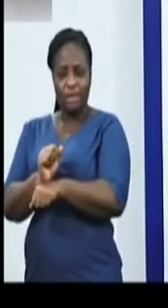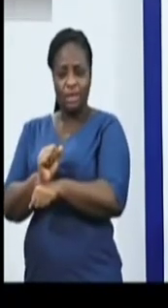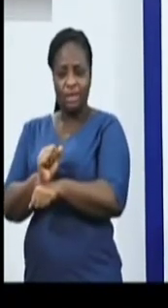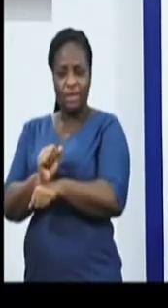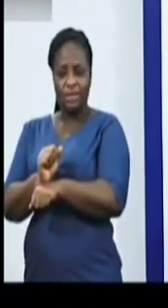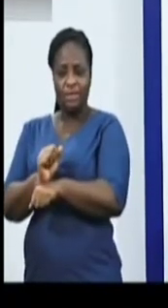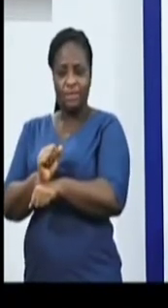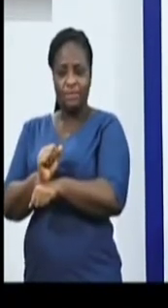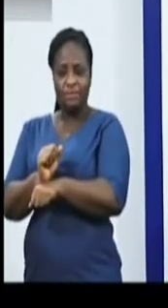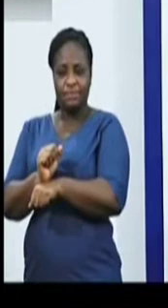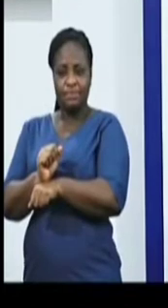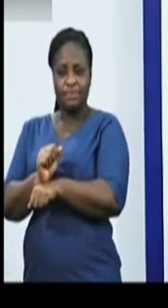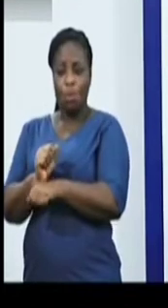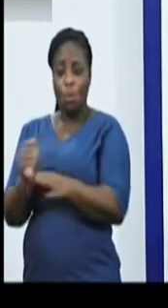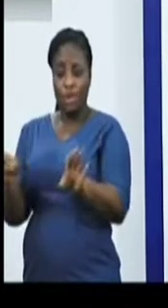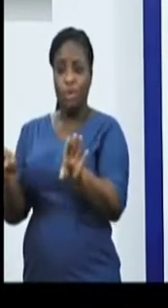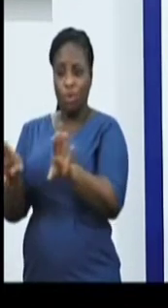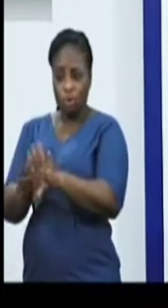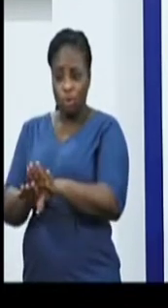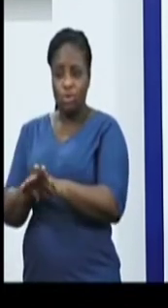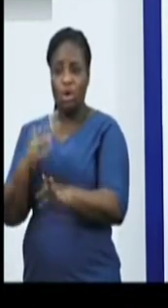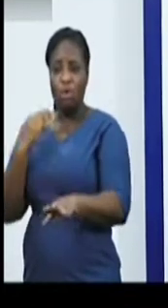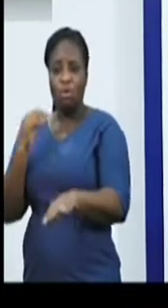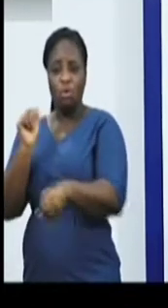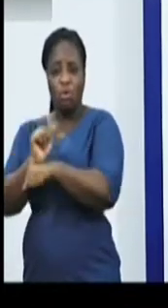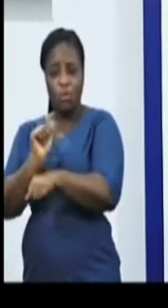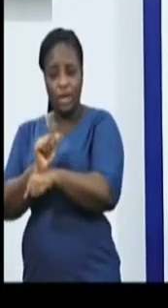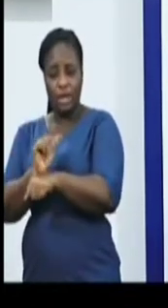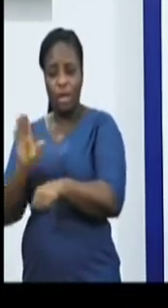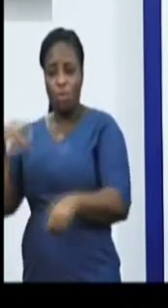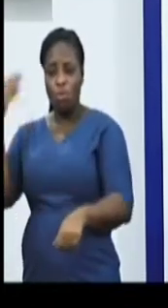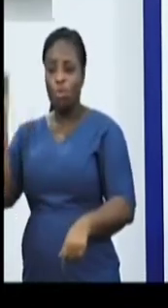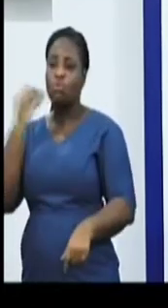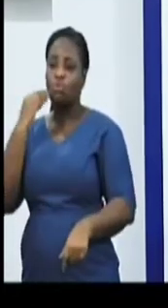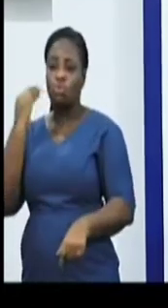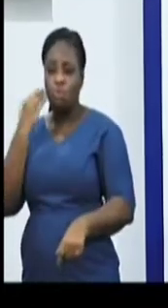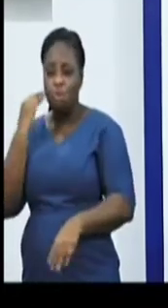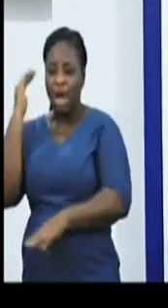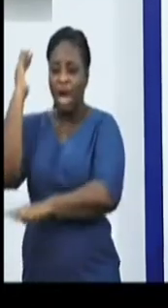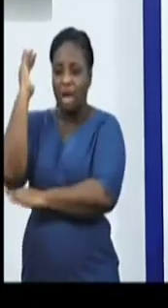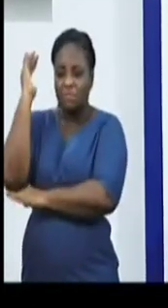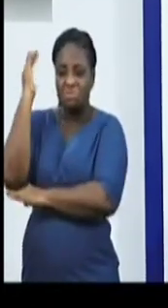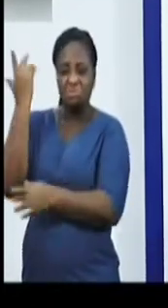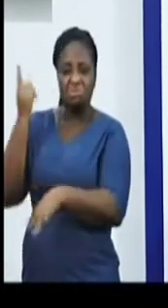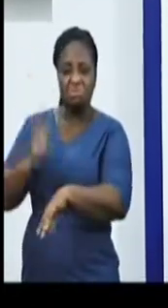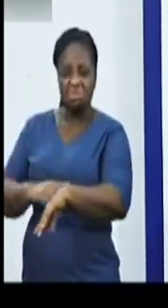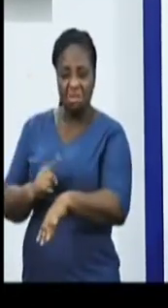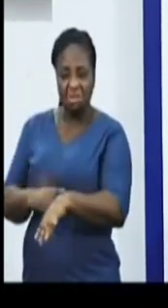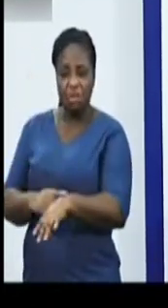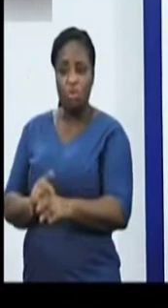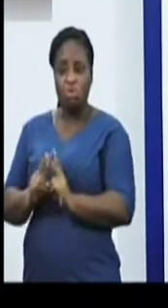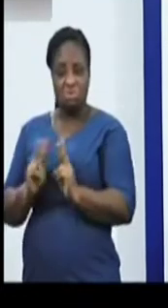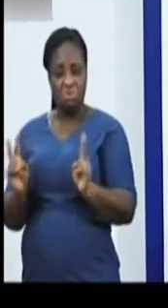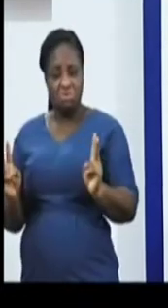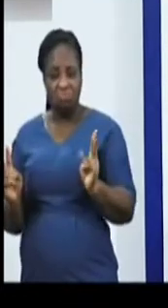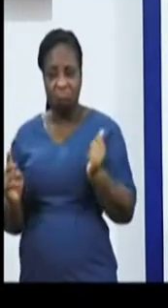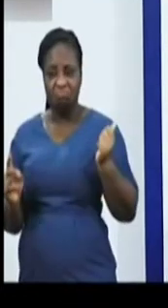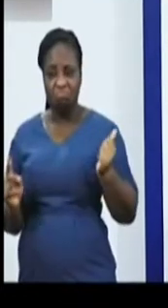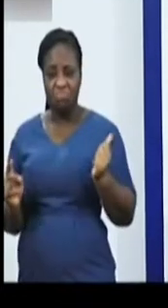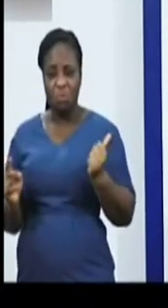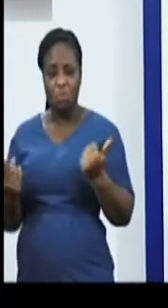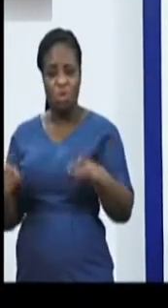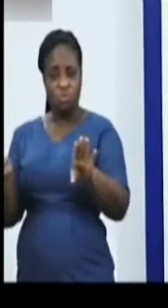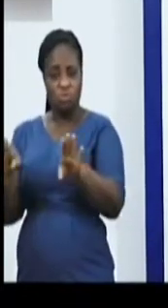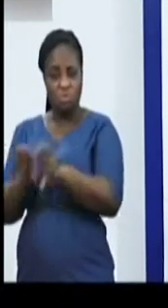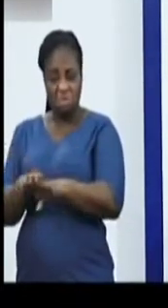work when they close and when the afternoon shift comes, so that when you